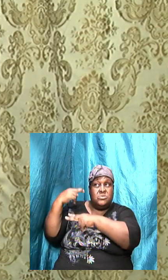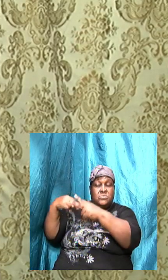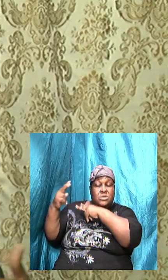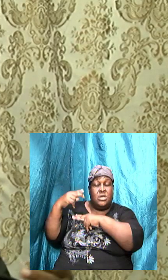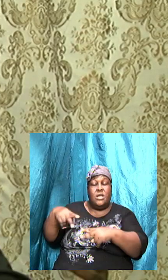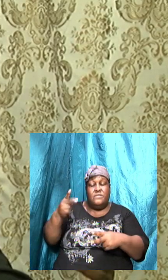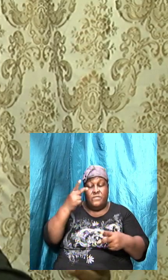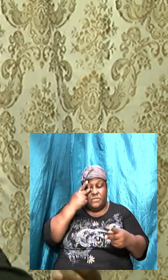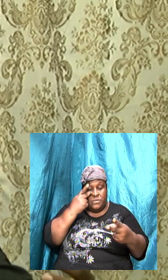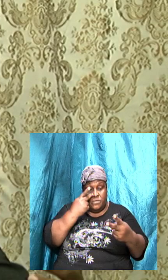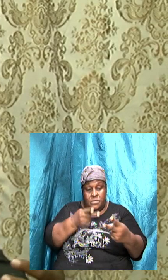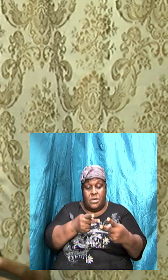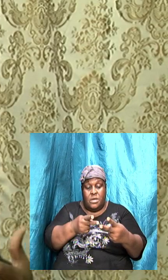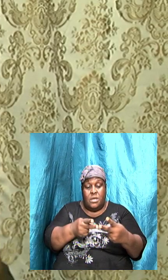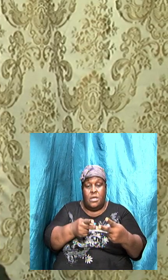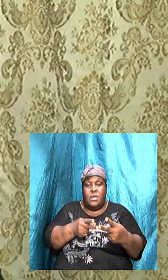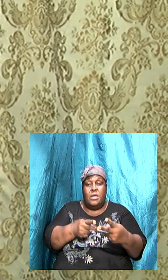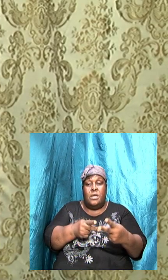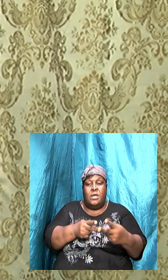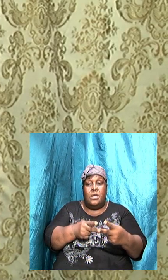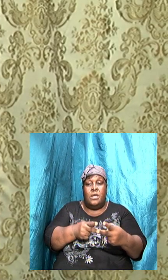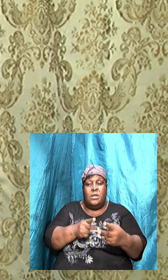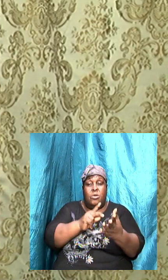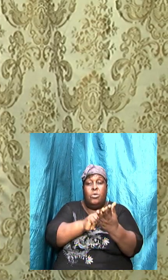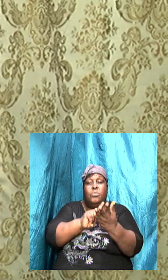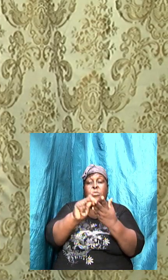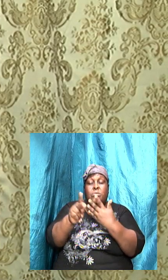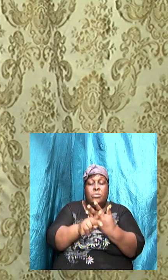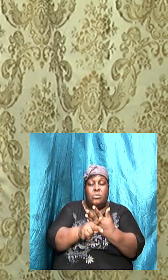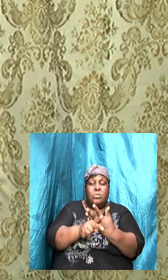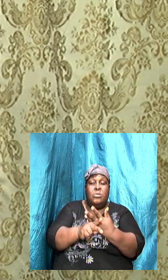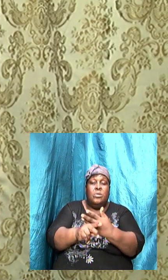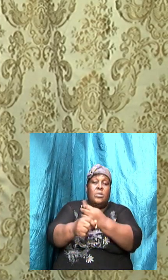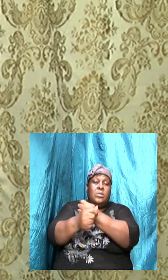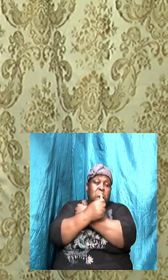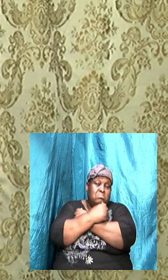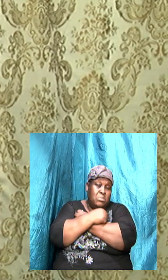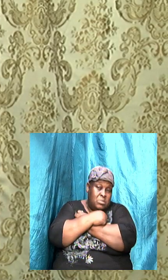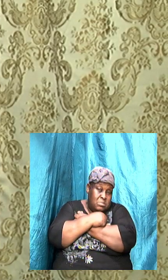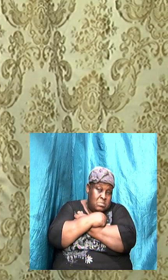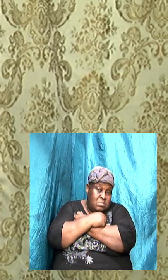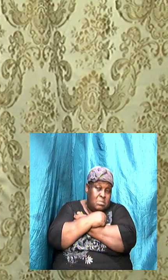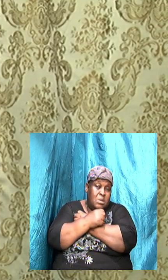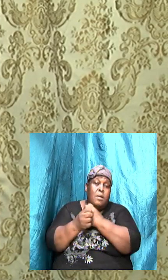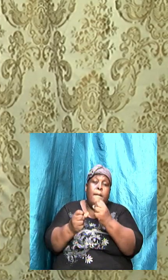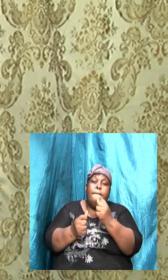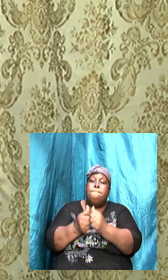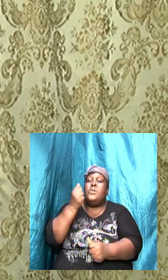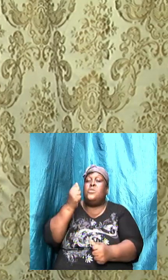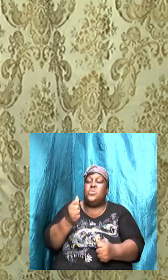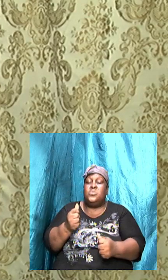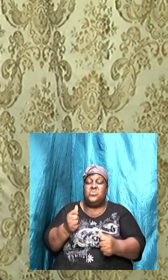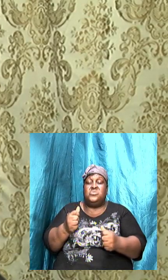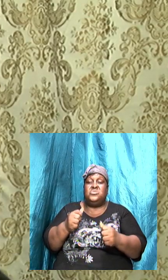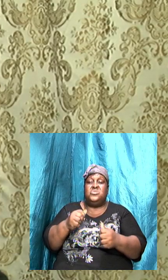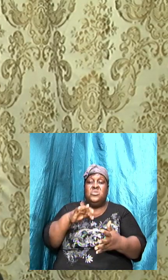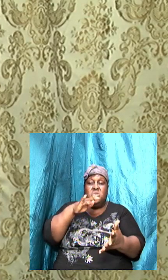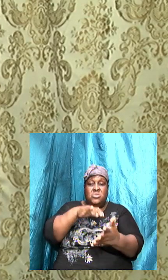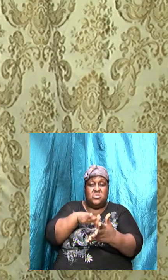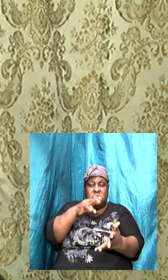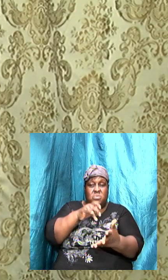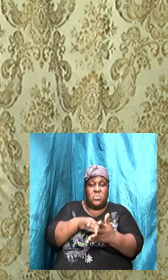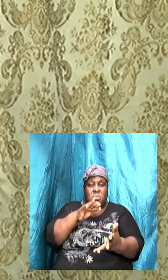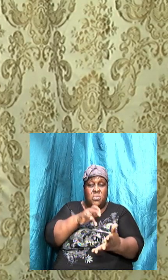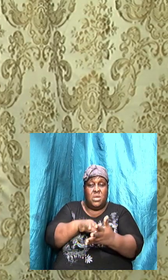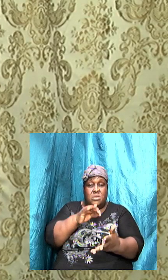said that it is embraced by most students of the word, by most scholars, by most that are